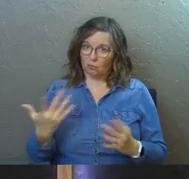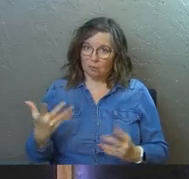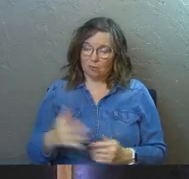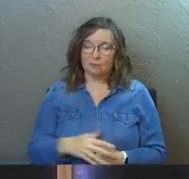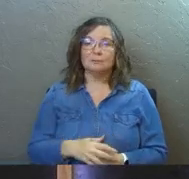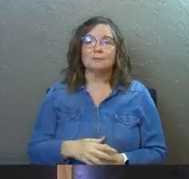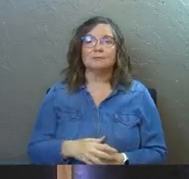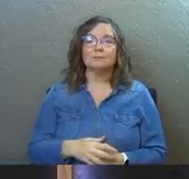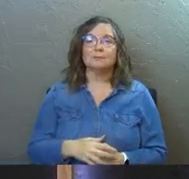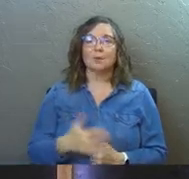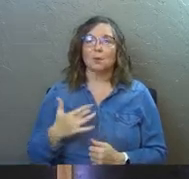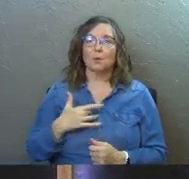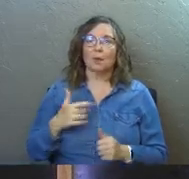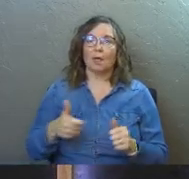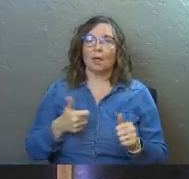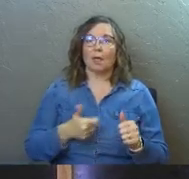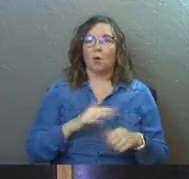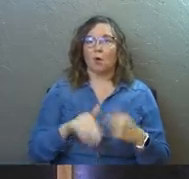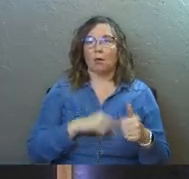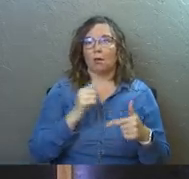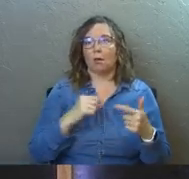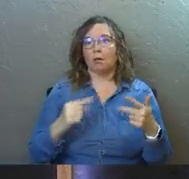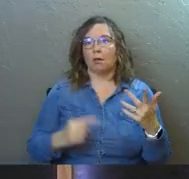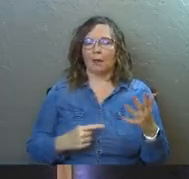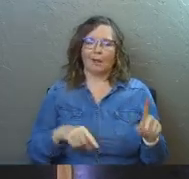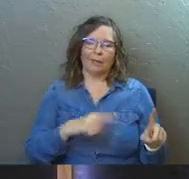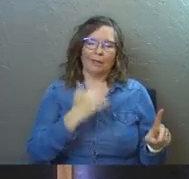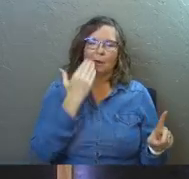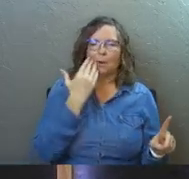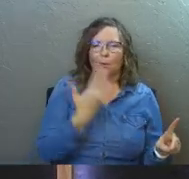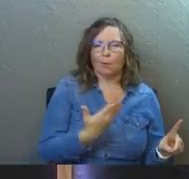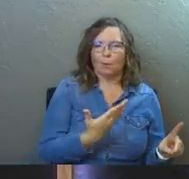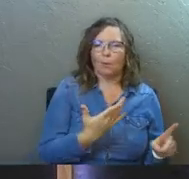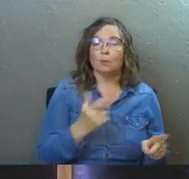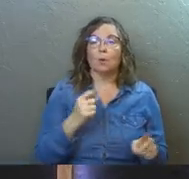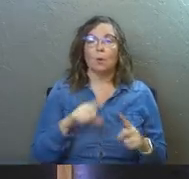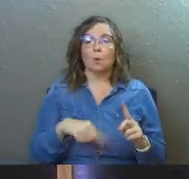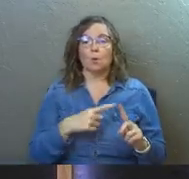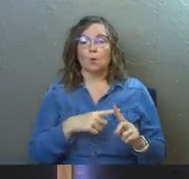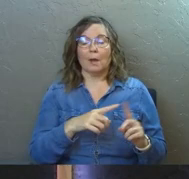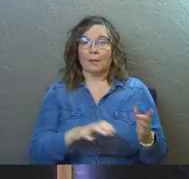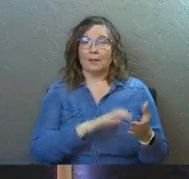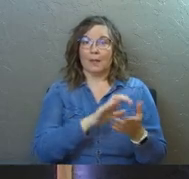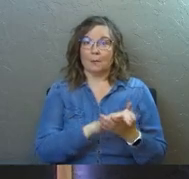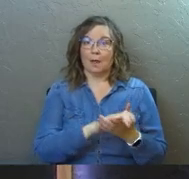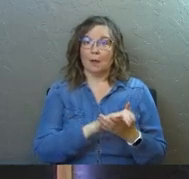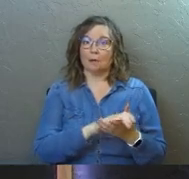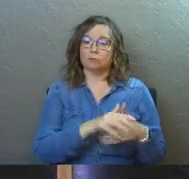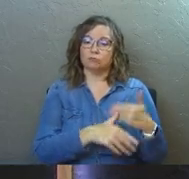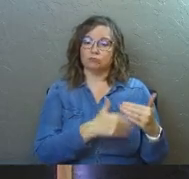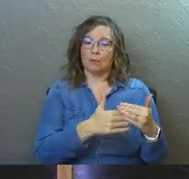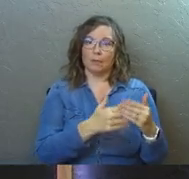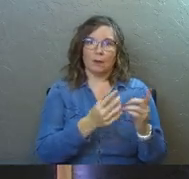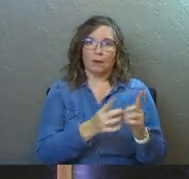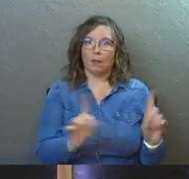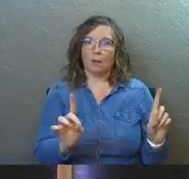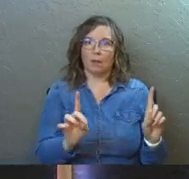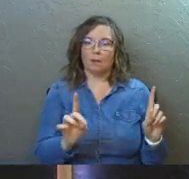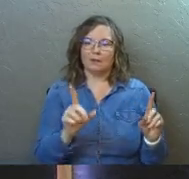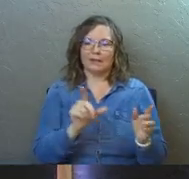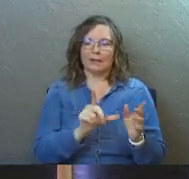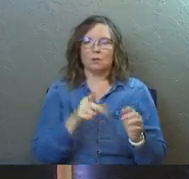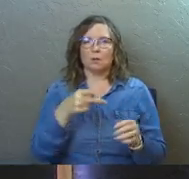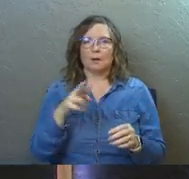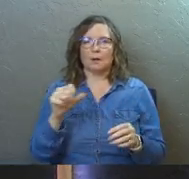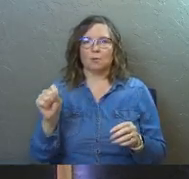is we kind of follow all the things that they do and they know it. And so when they're married and they get divorced, they put out these